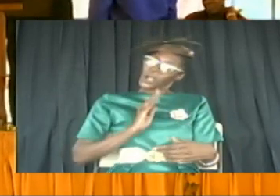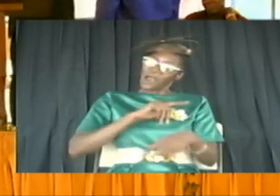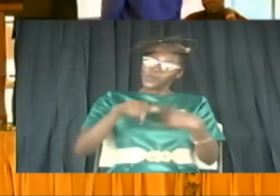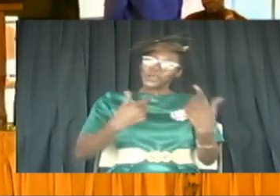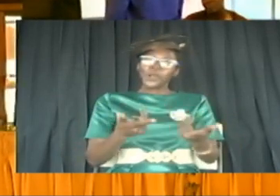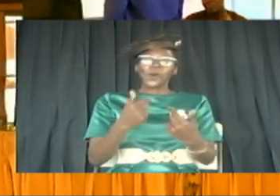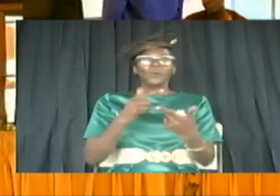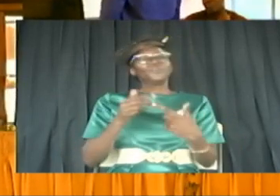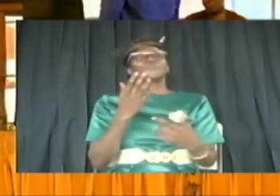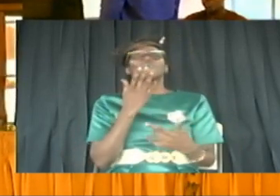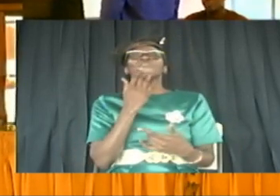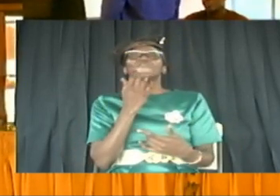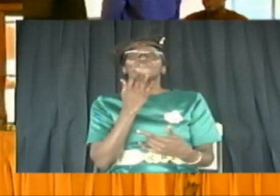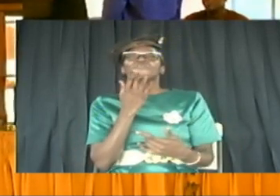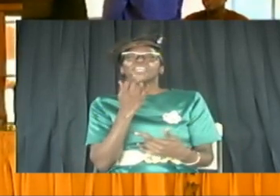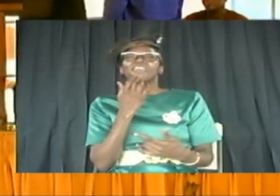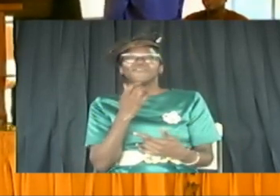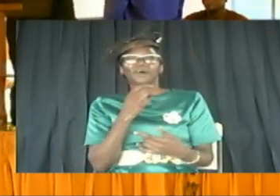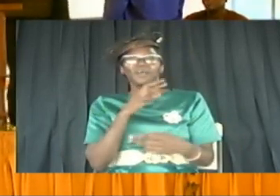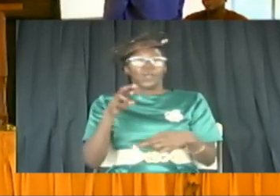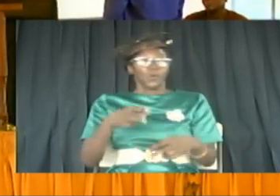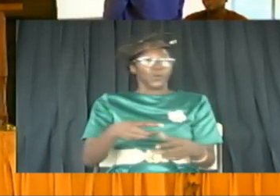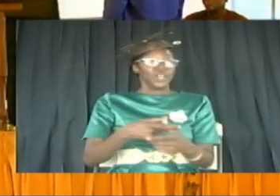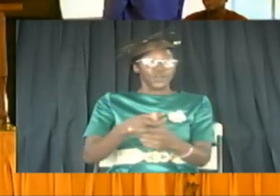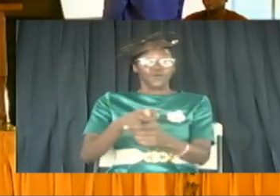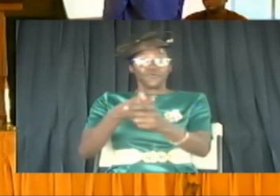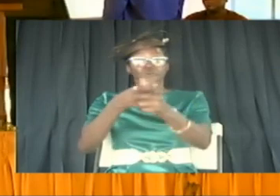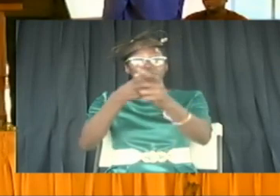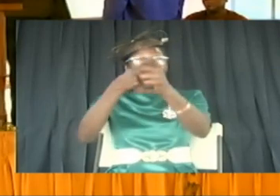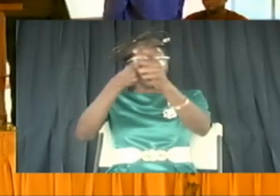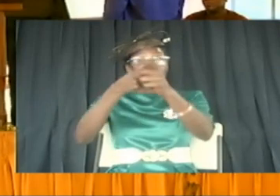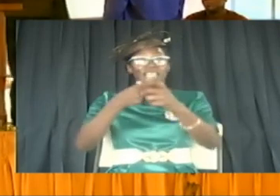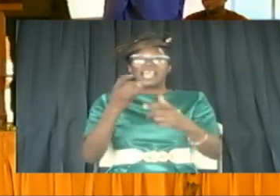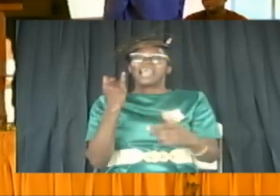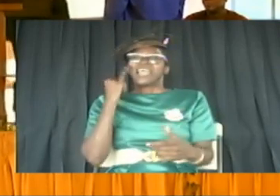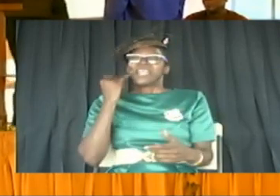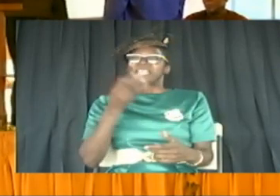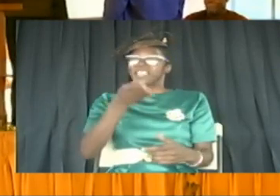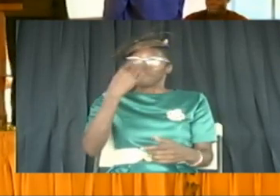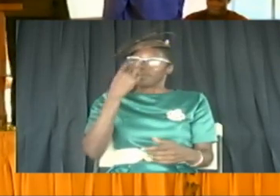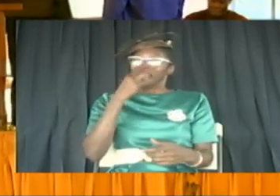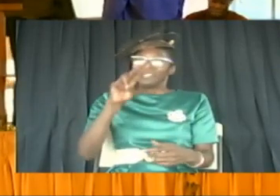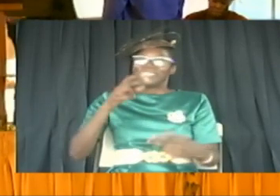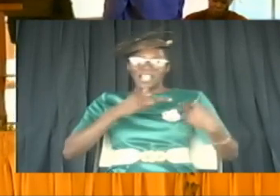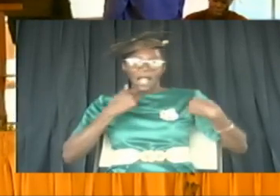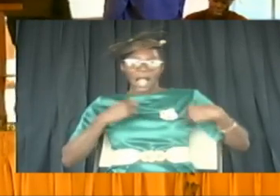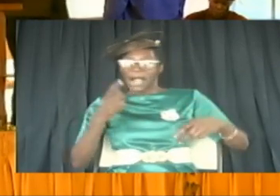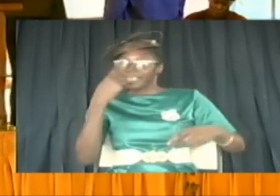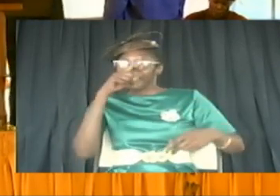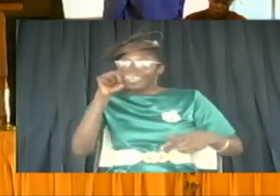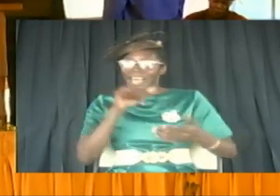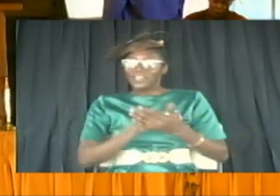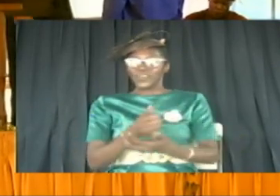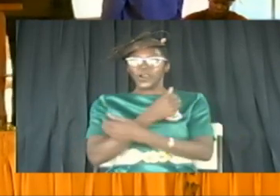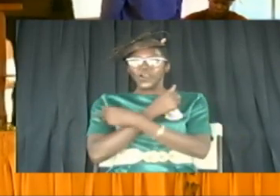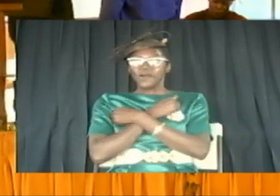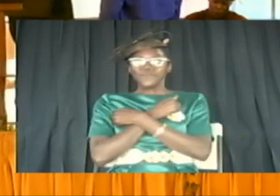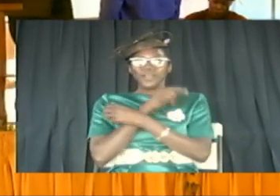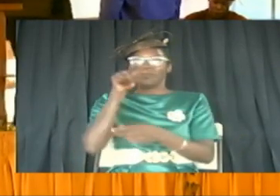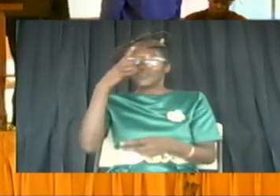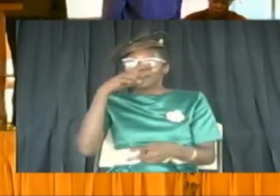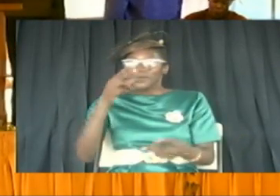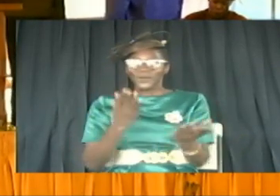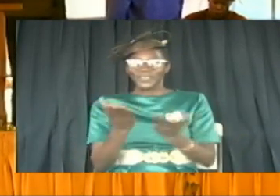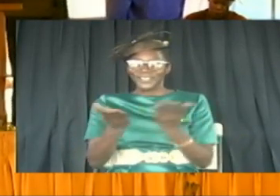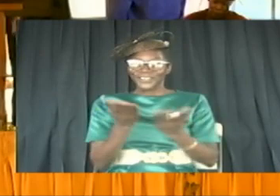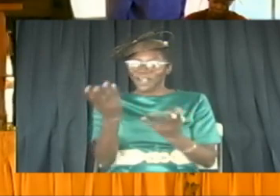when don't run and carry on. And so if God sees your heart and see that you love him and see that you're serving him and